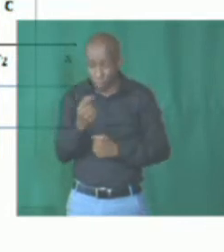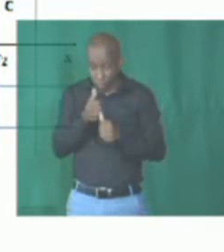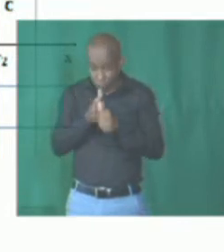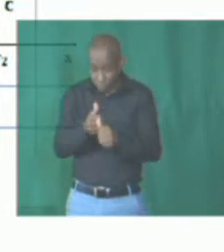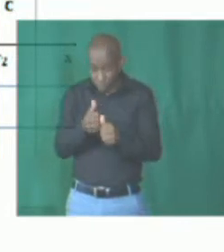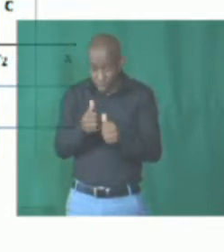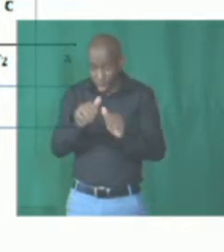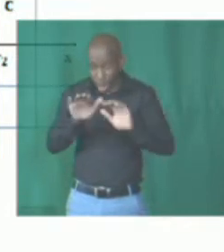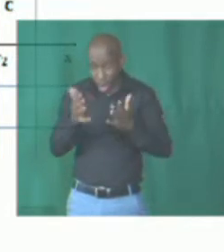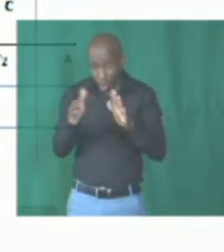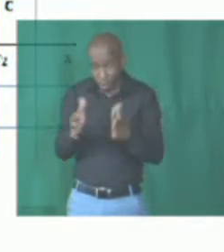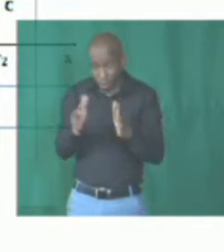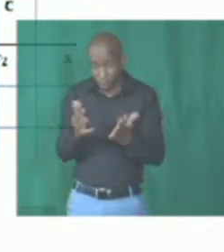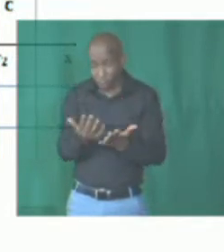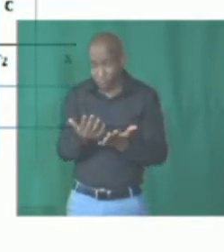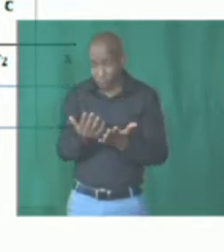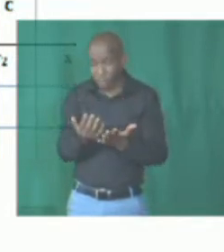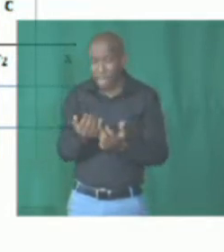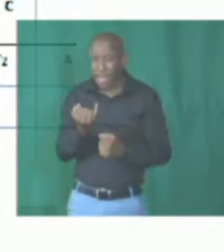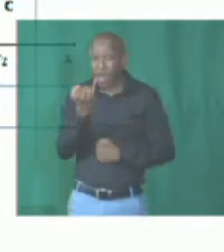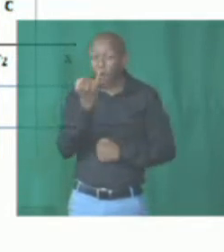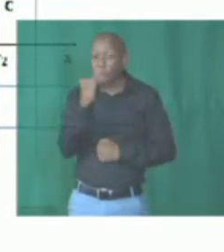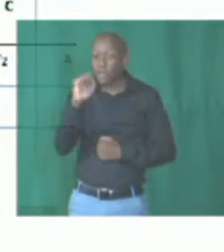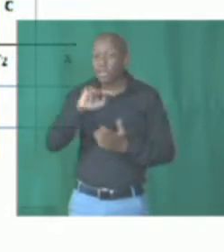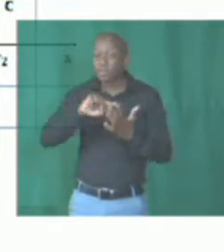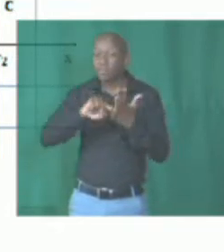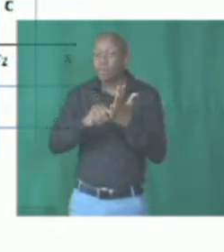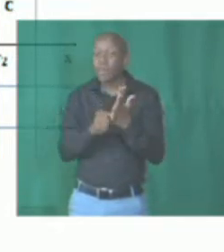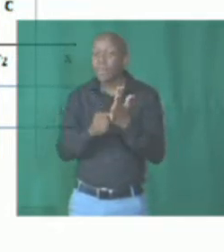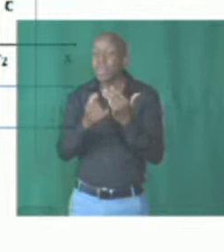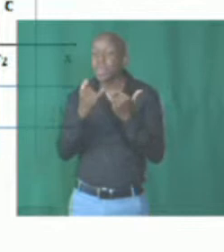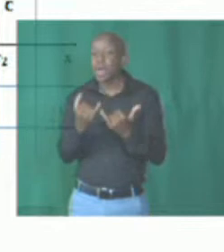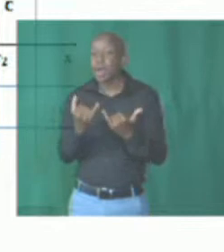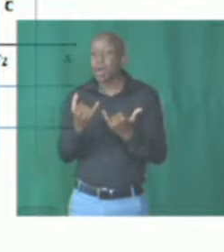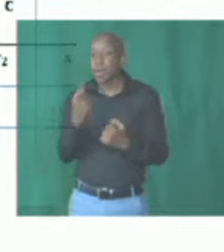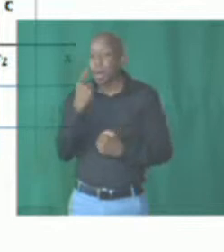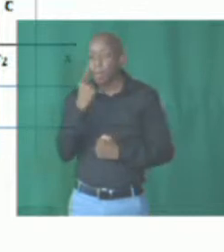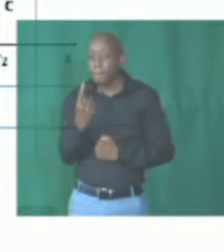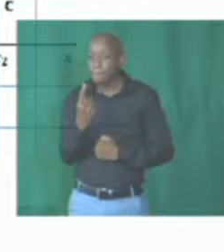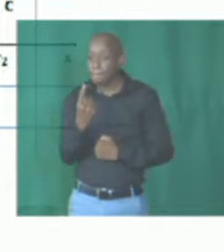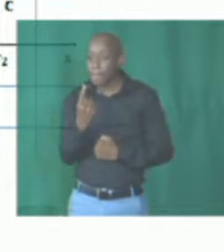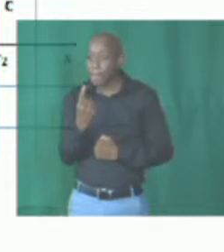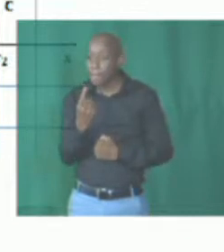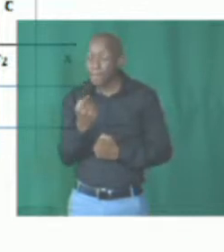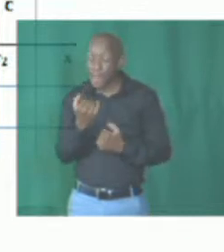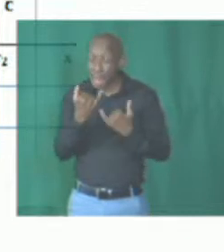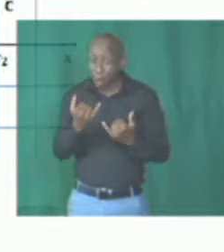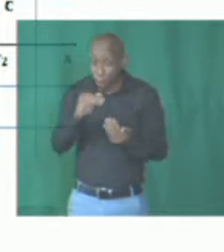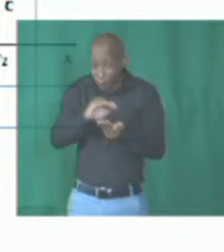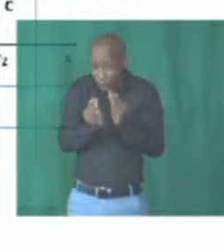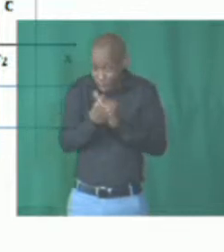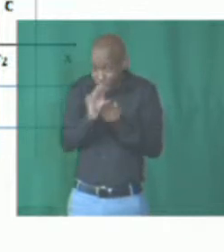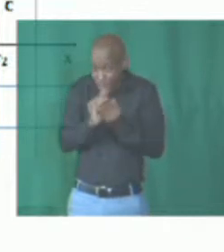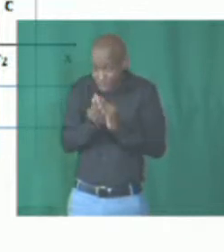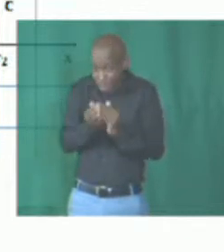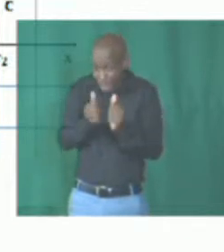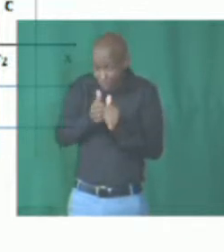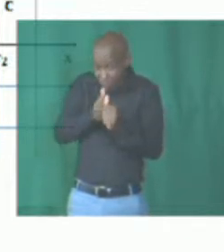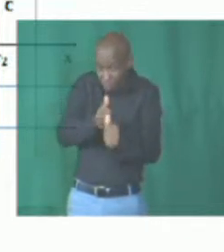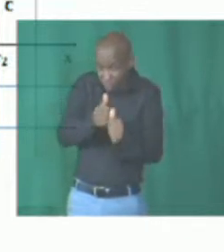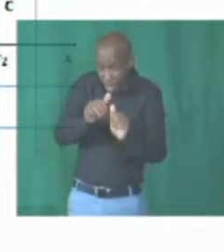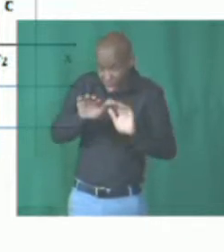we have our first coordinate. Because we are coming up with a formula, so we are